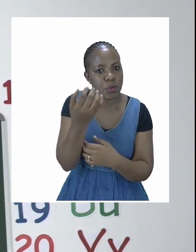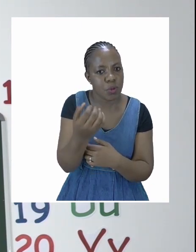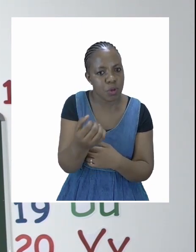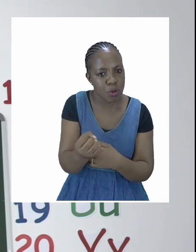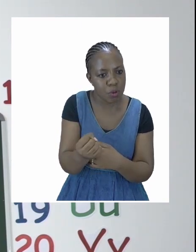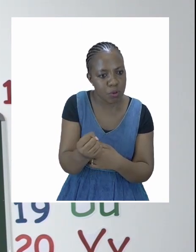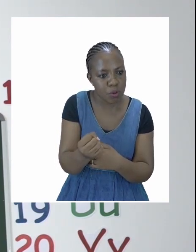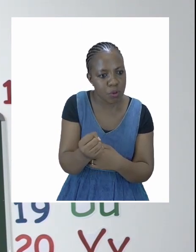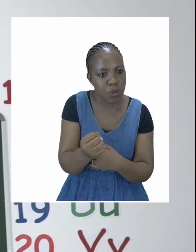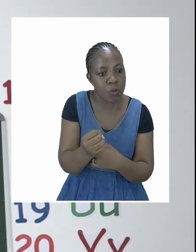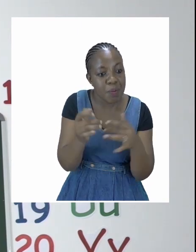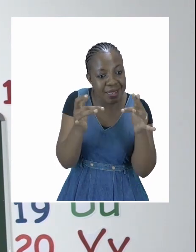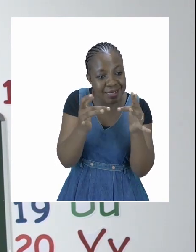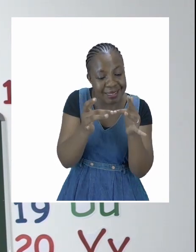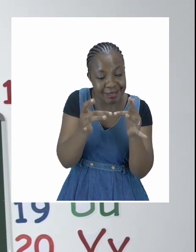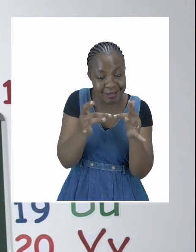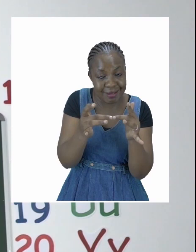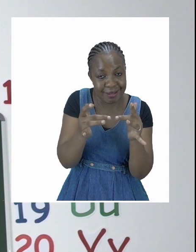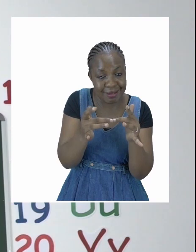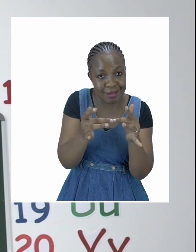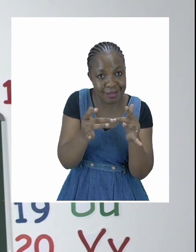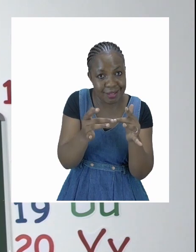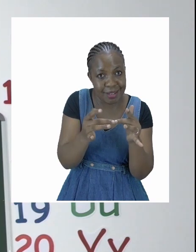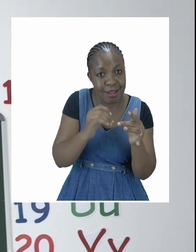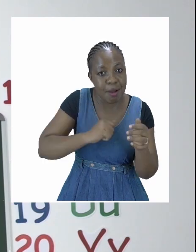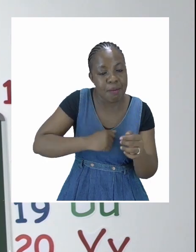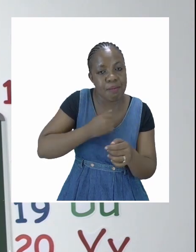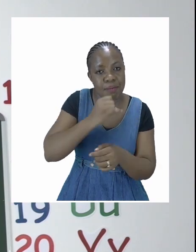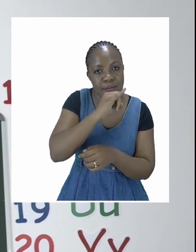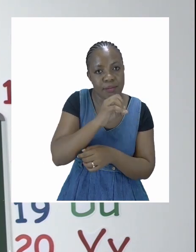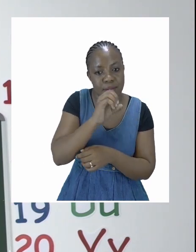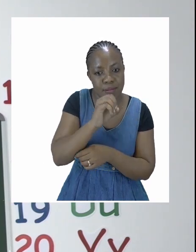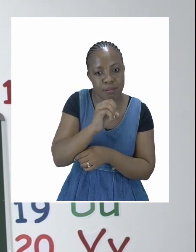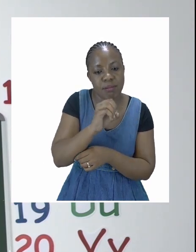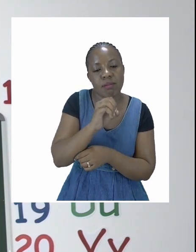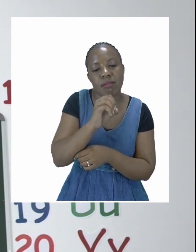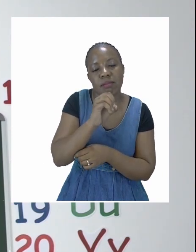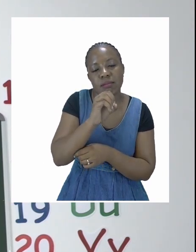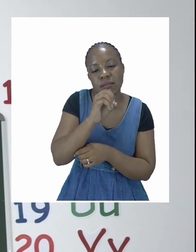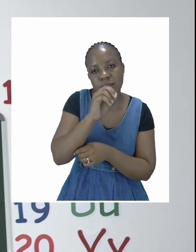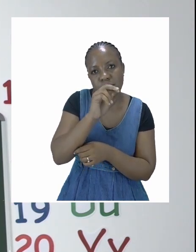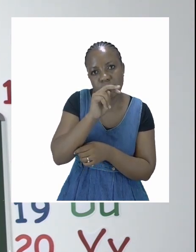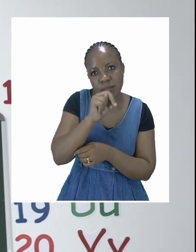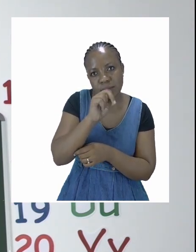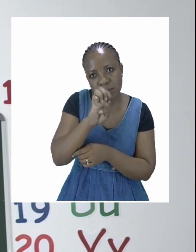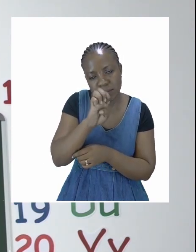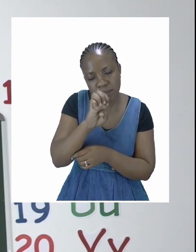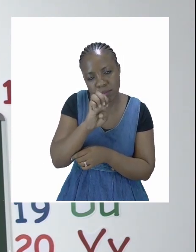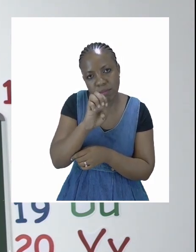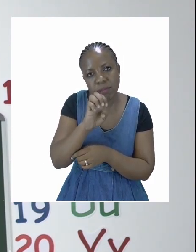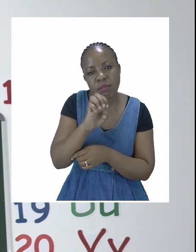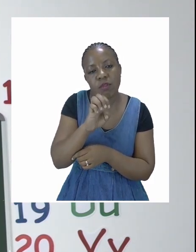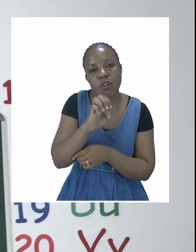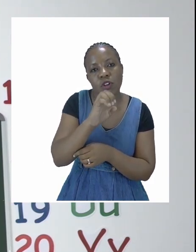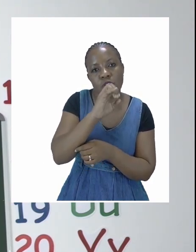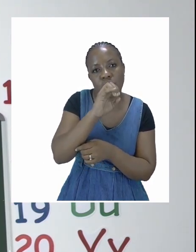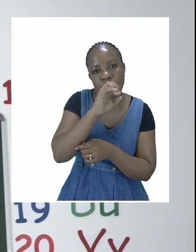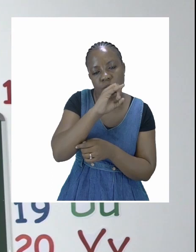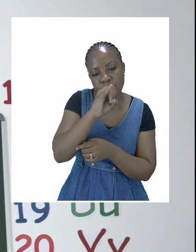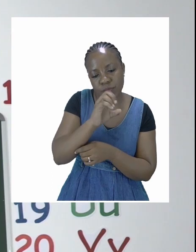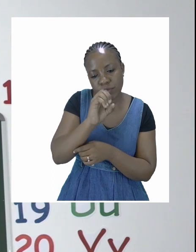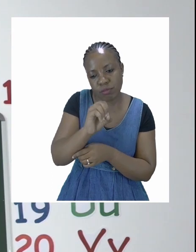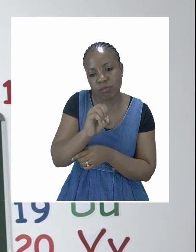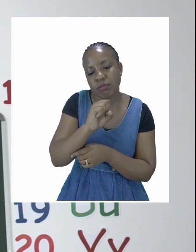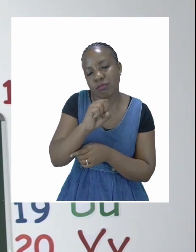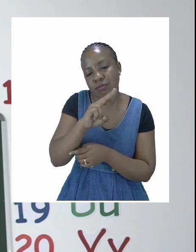our online platforms, MyZone and Zoshi Facebook pages, and in addition,